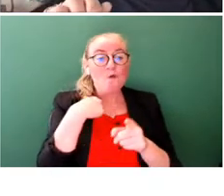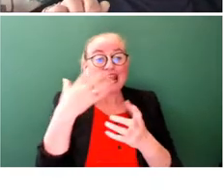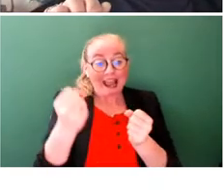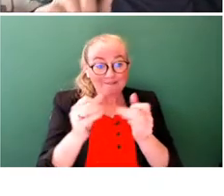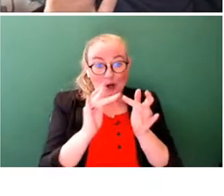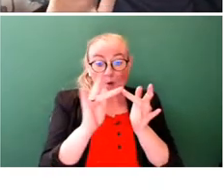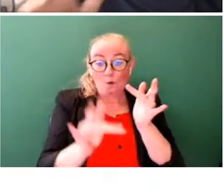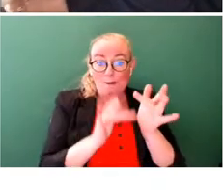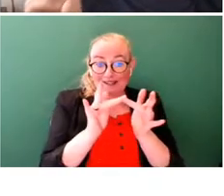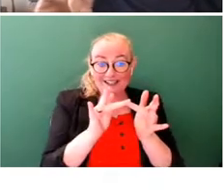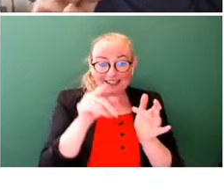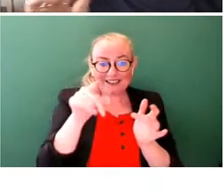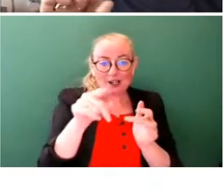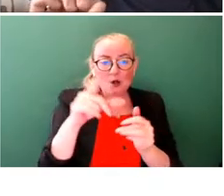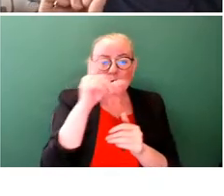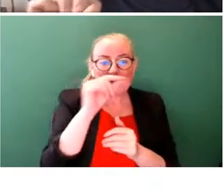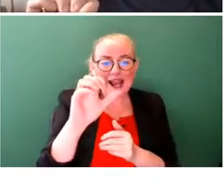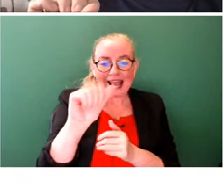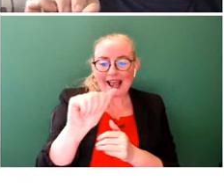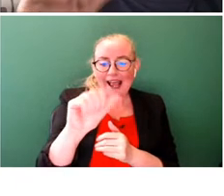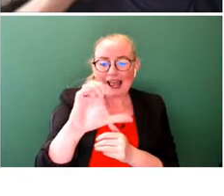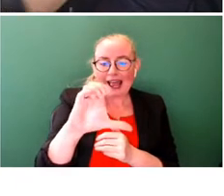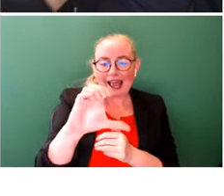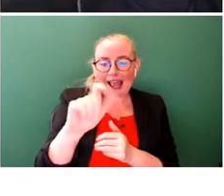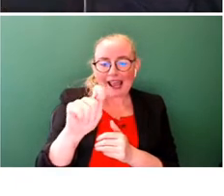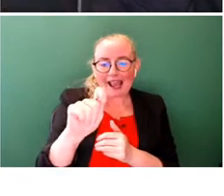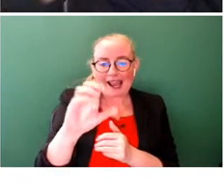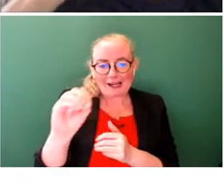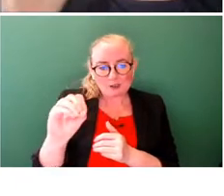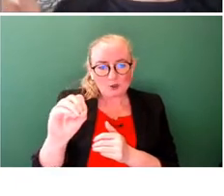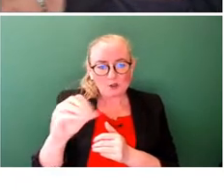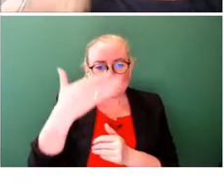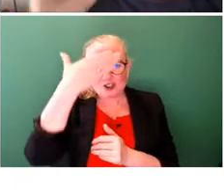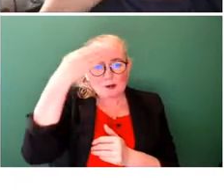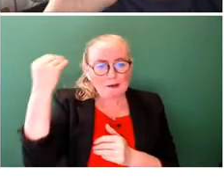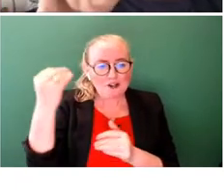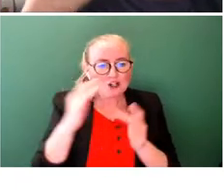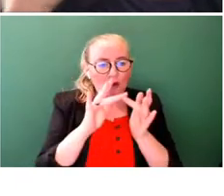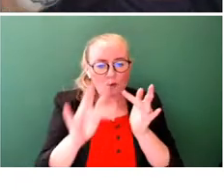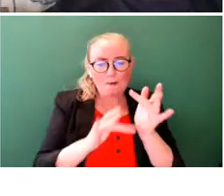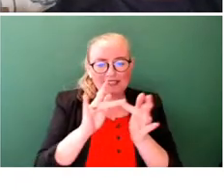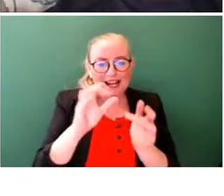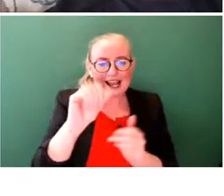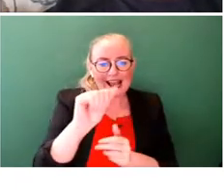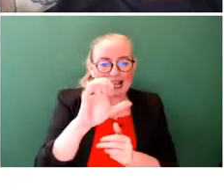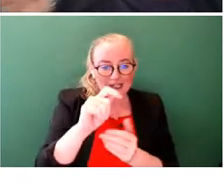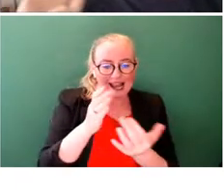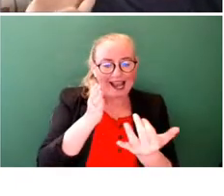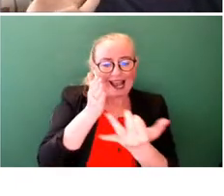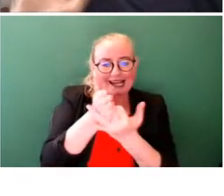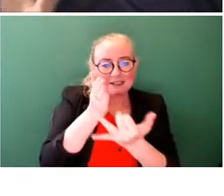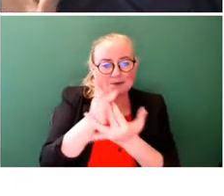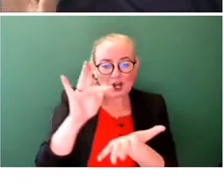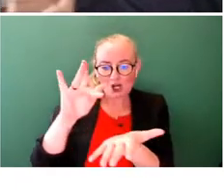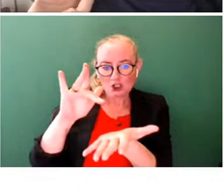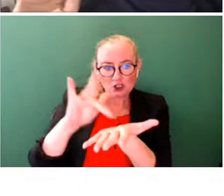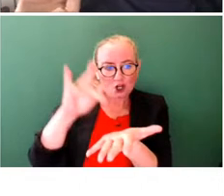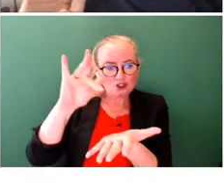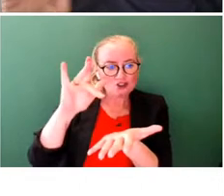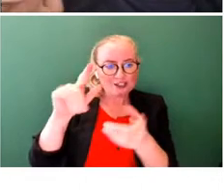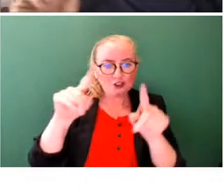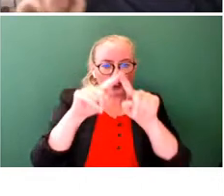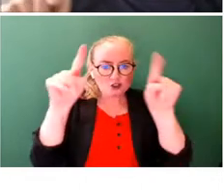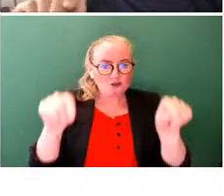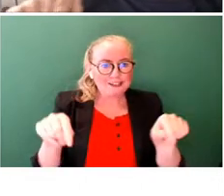website called the ACTO Dementia website. And ACTO comes from accessible touchscreens. This was created